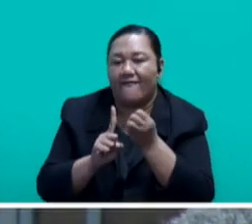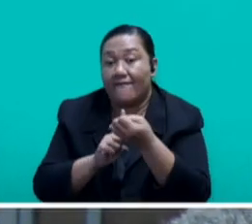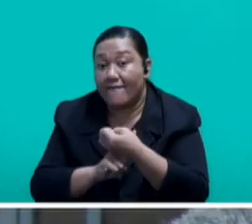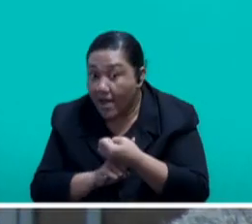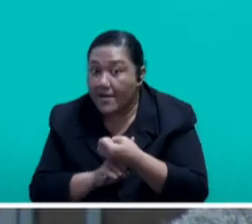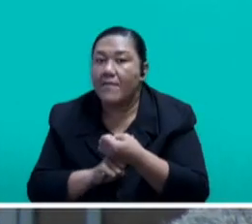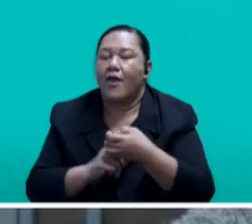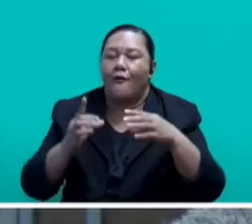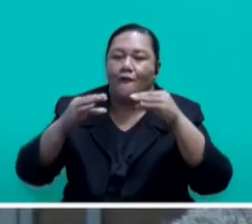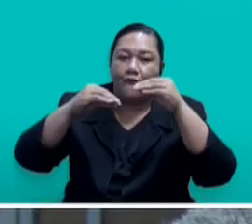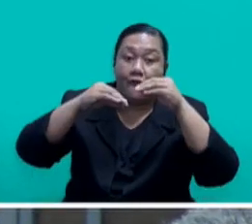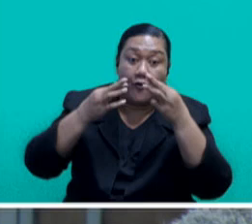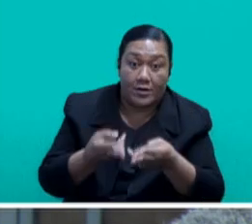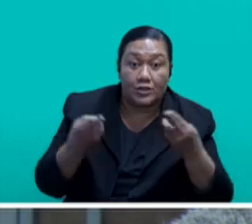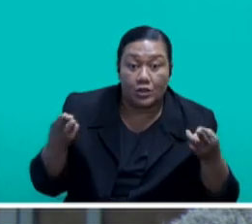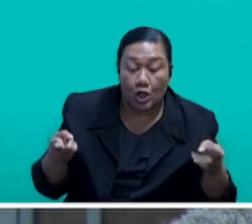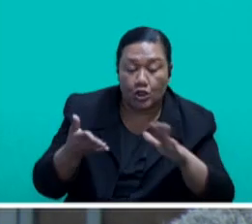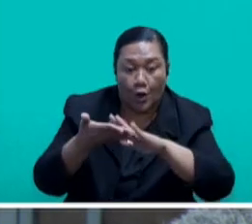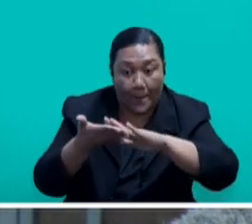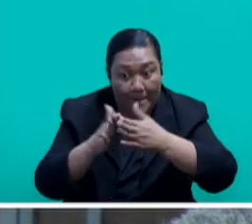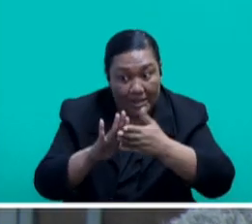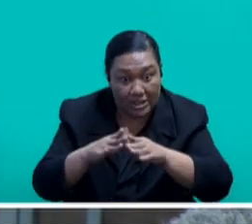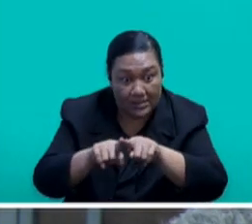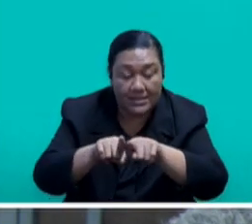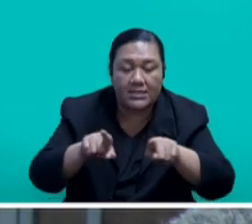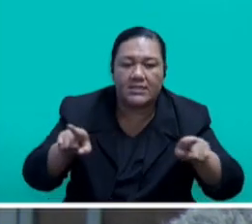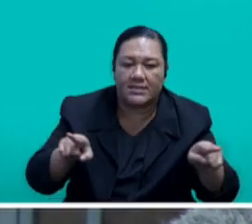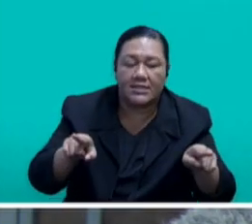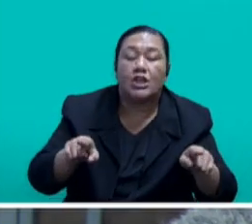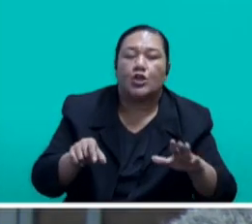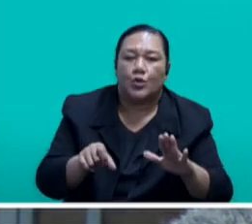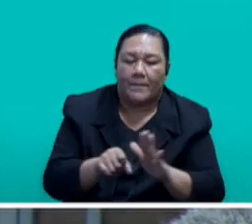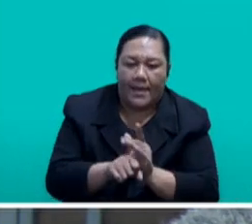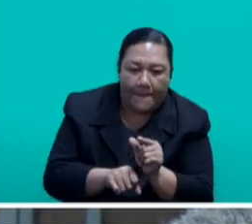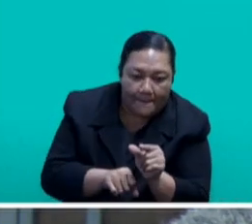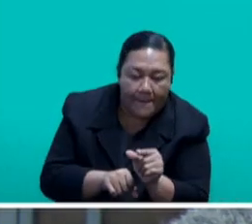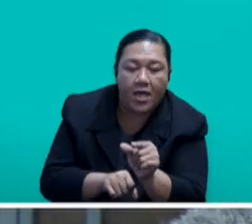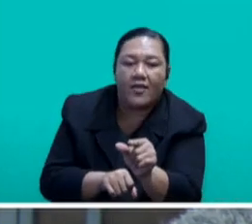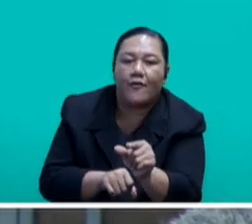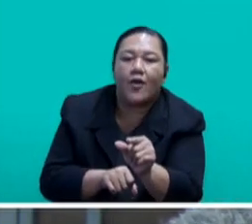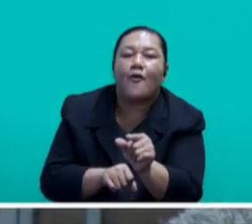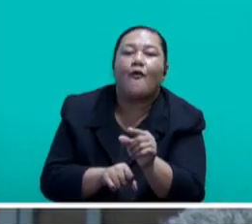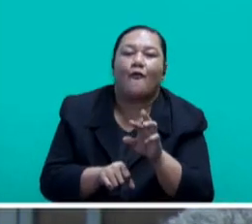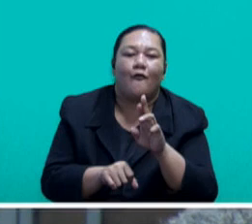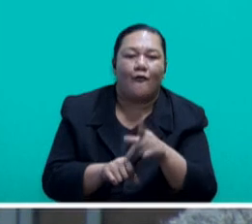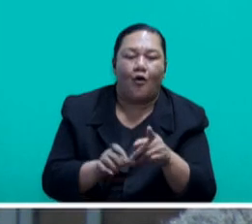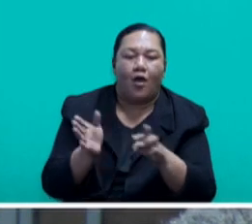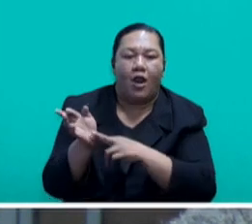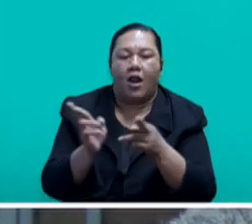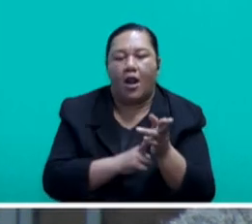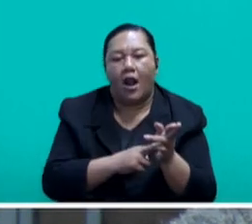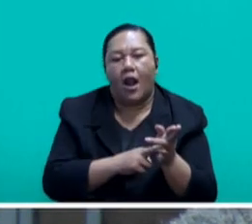these resource-rich communities is the pathway to a vibrant rural economy.